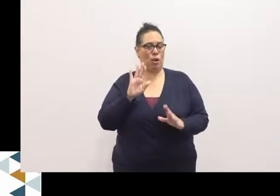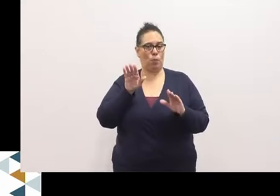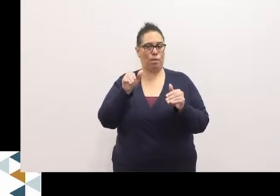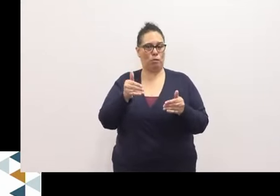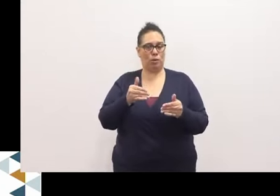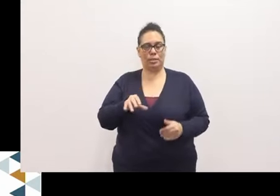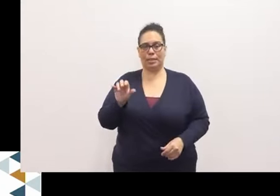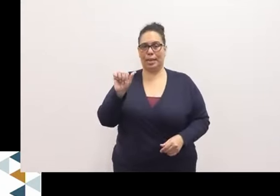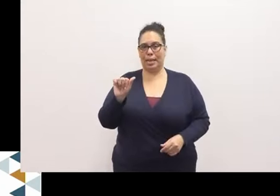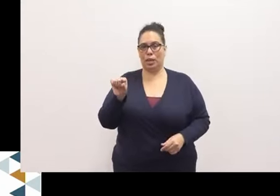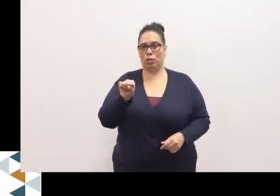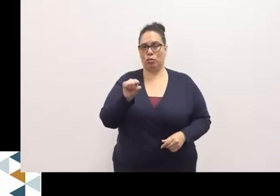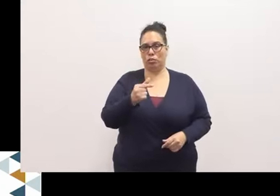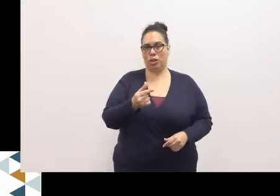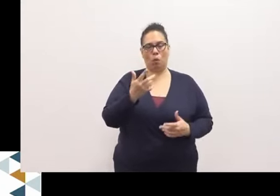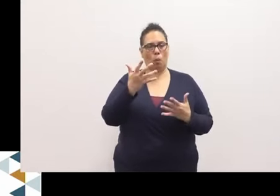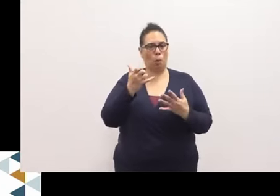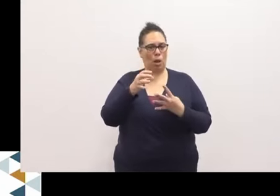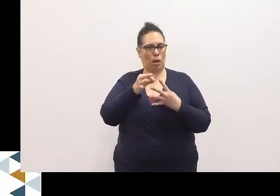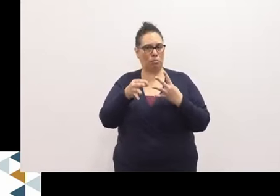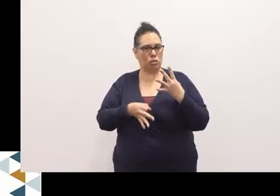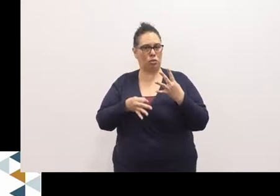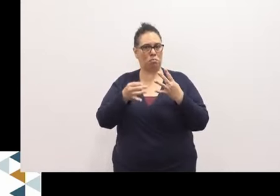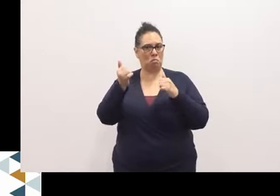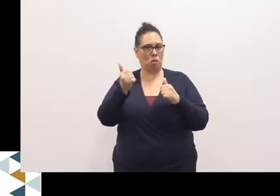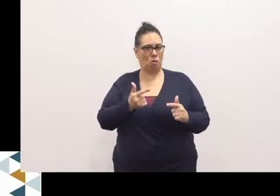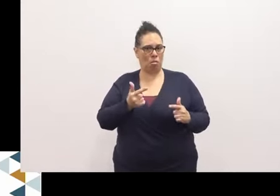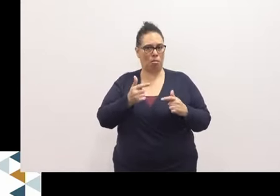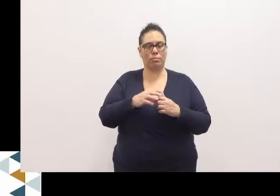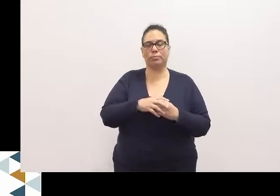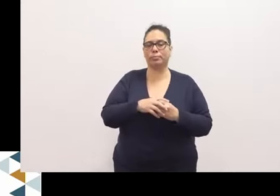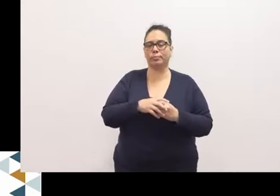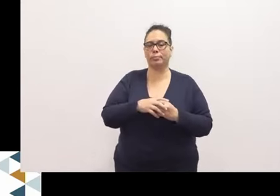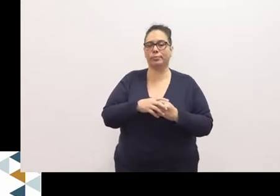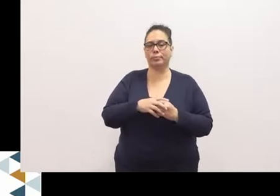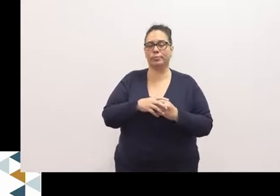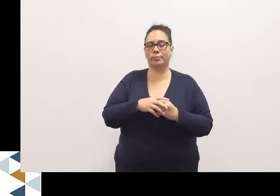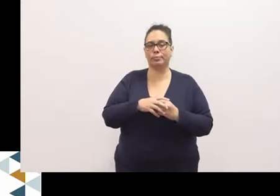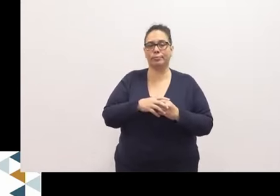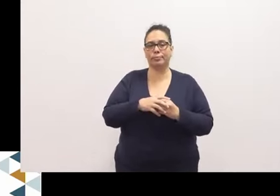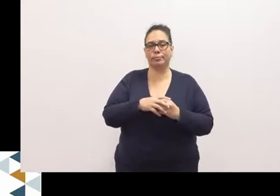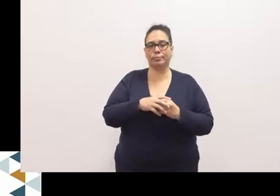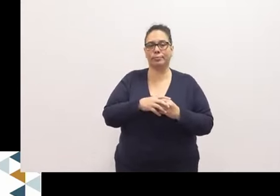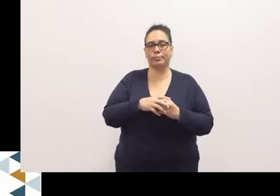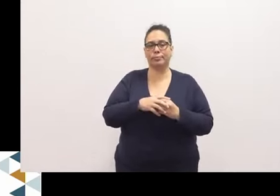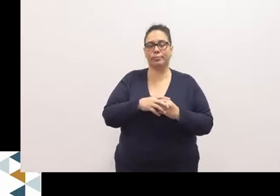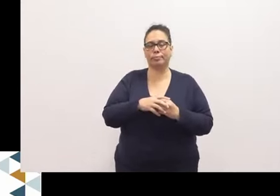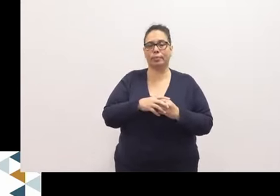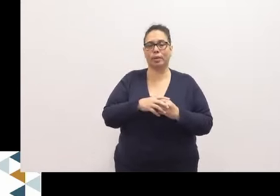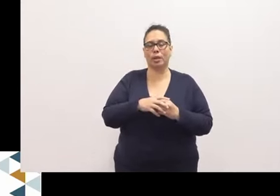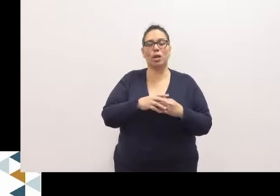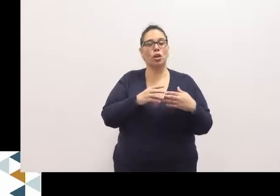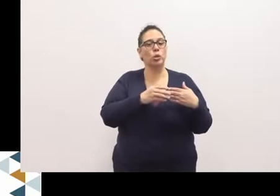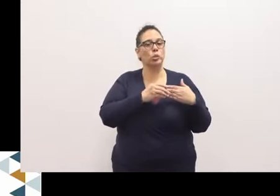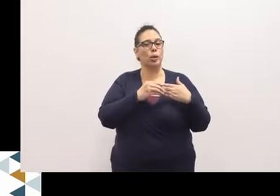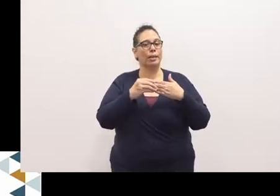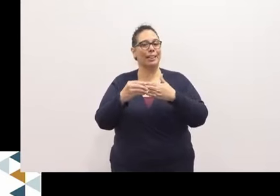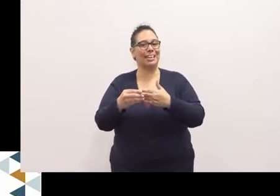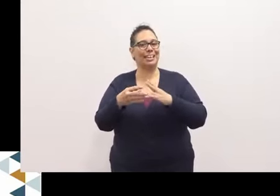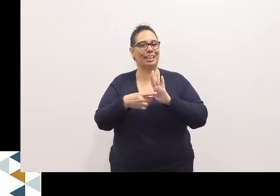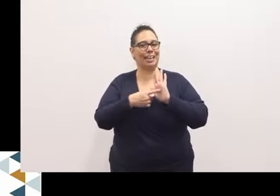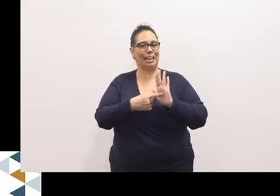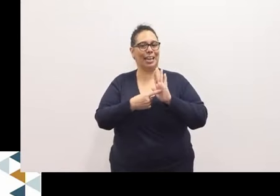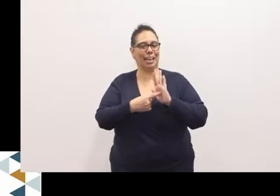through G, because we want that to be an option for all. And so for the leading indicators, we have